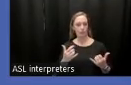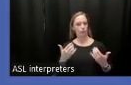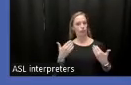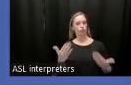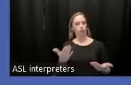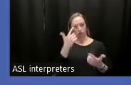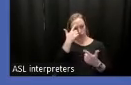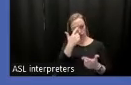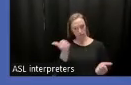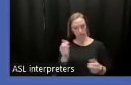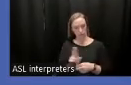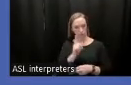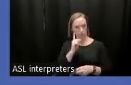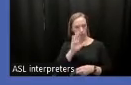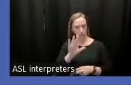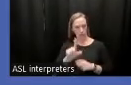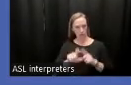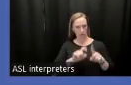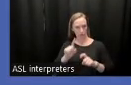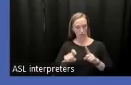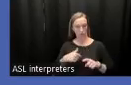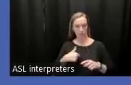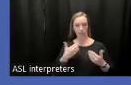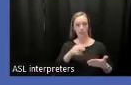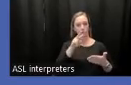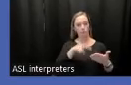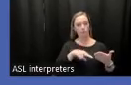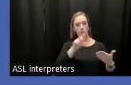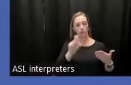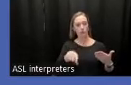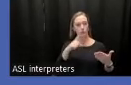your questions. And I'll go ahead, I'll read the questions for